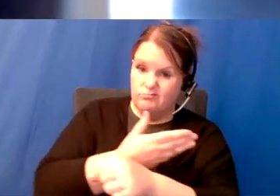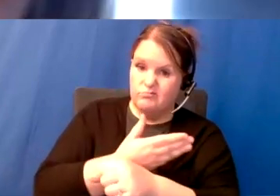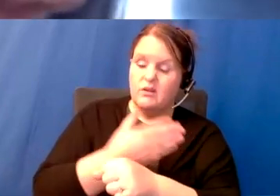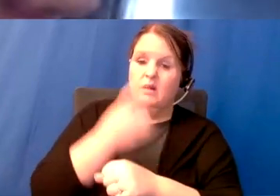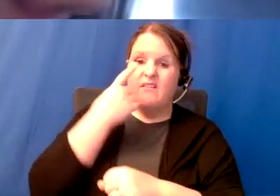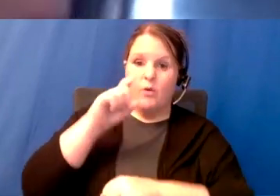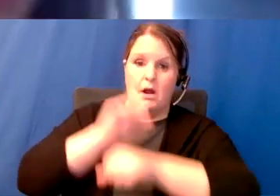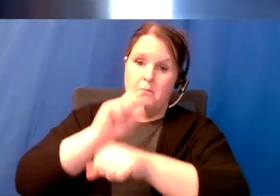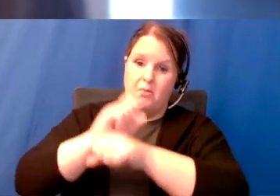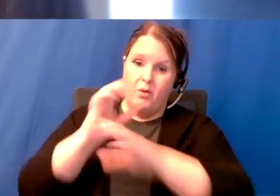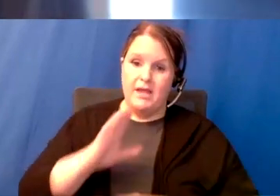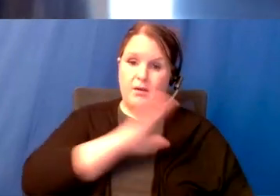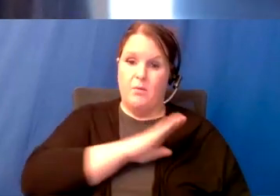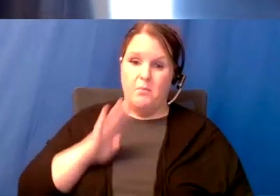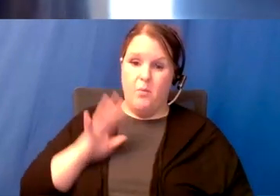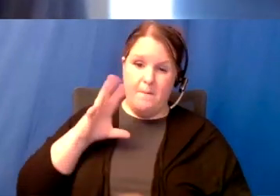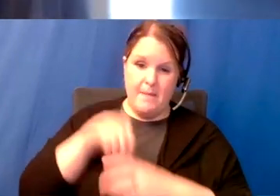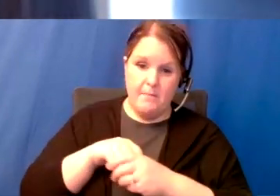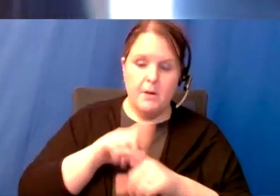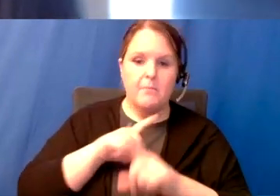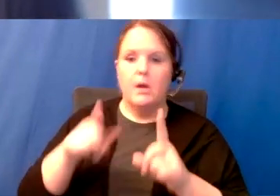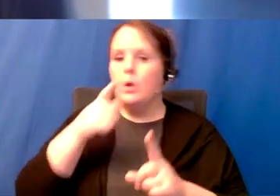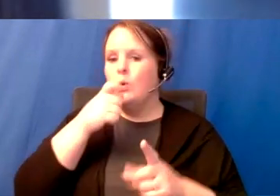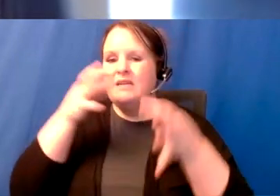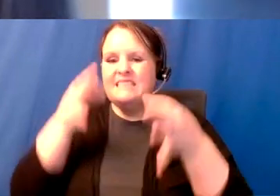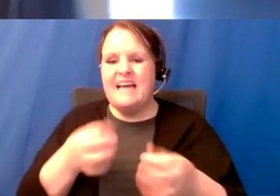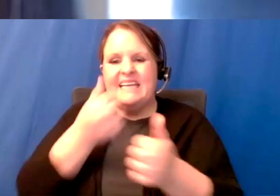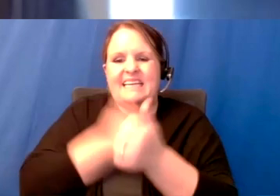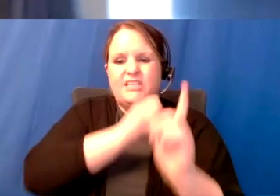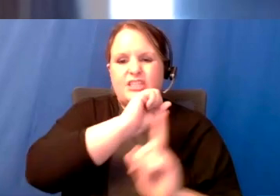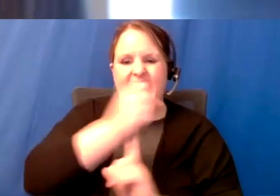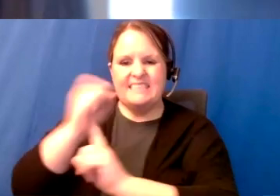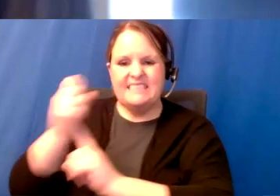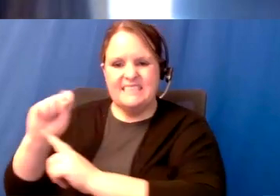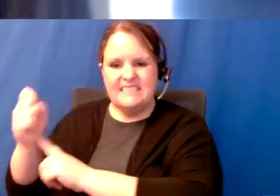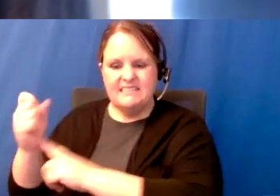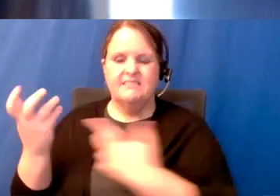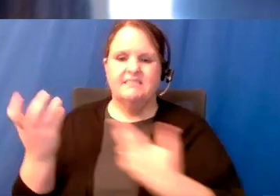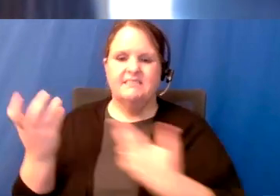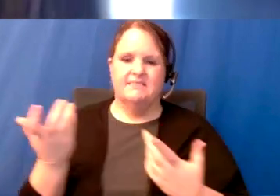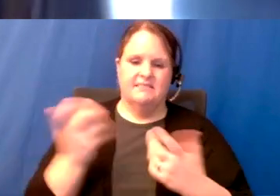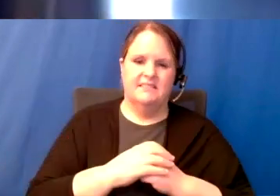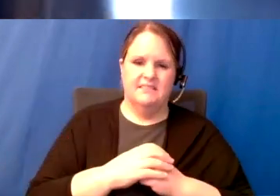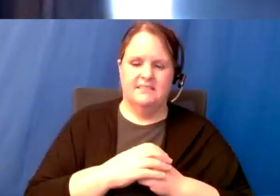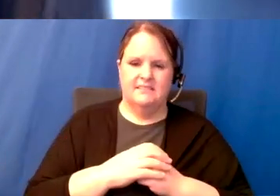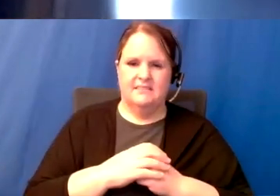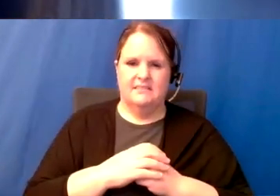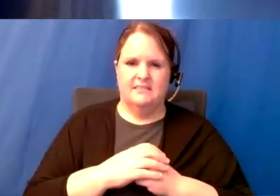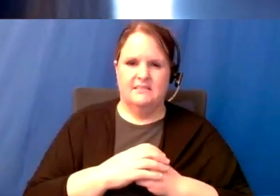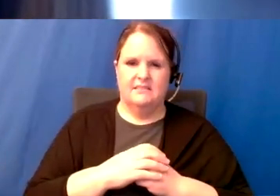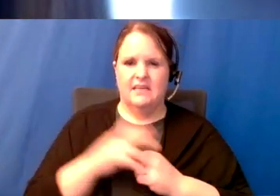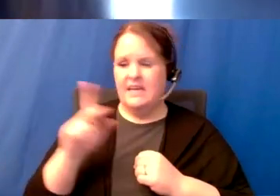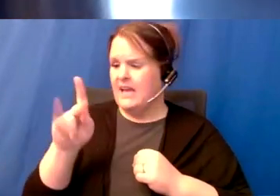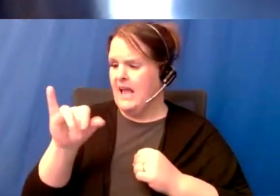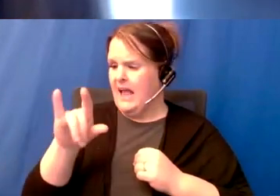board member, but that is decided on a case-by-case basis. Kyle, do you have any other thoughts on